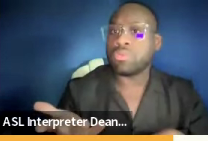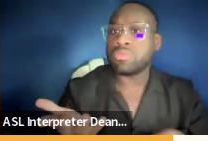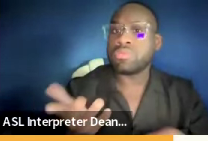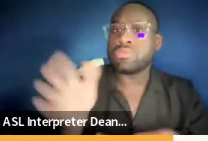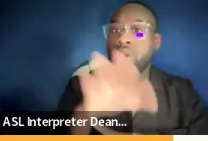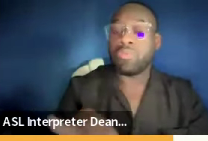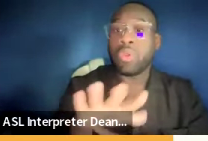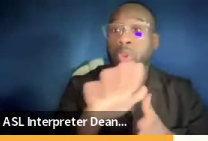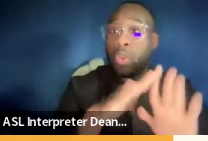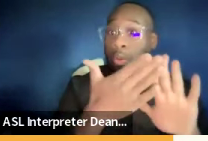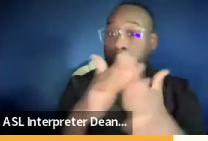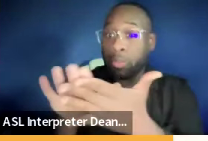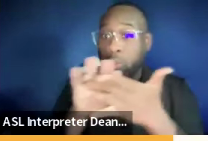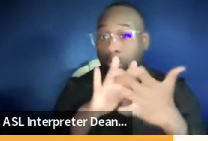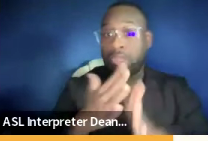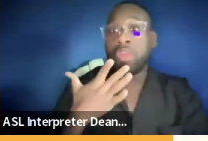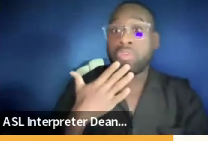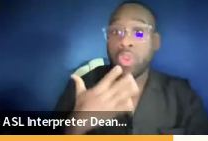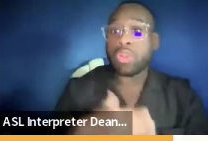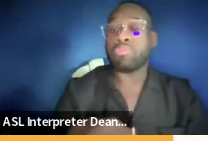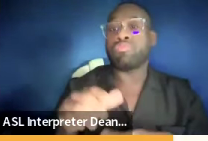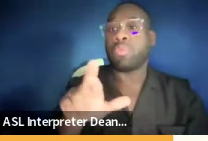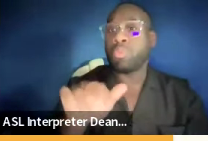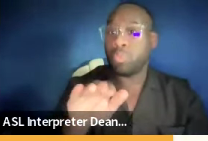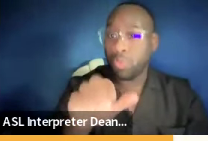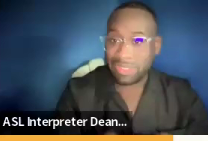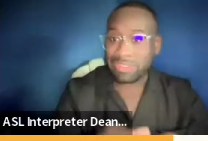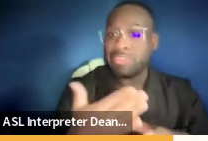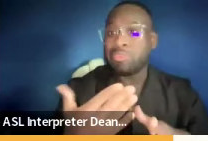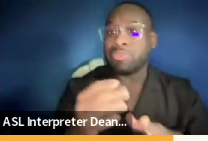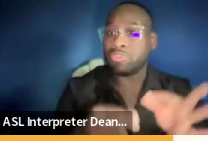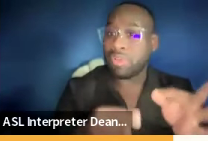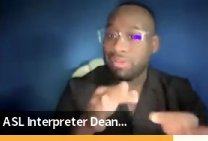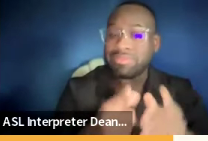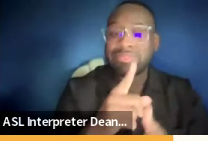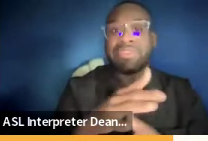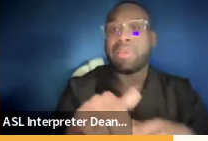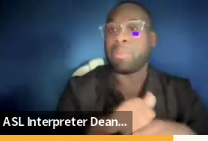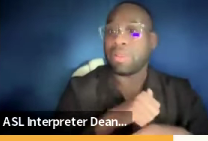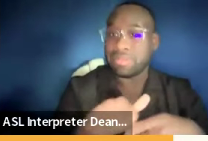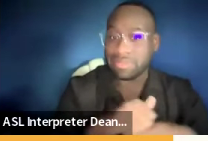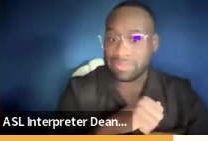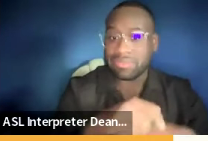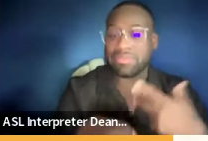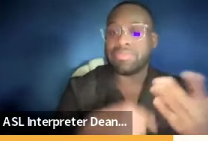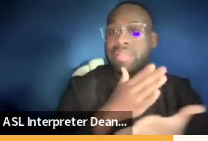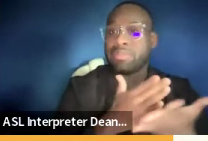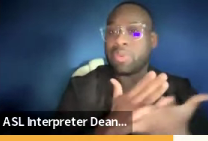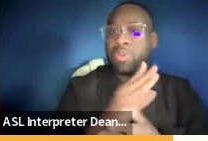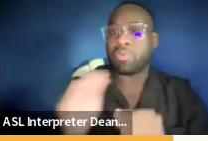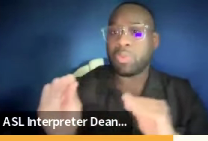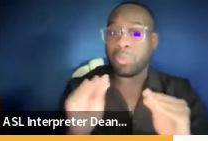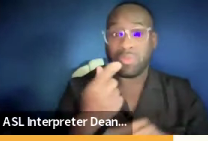communities of color through racial justice, inform health equity policies and practices as part of the movement